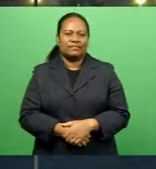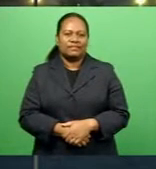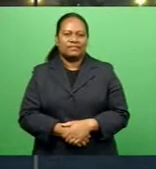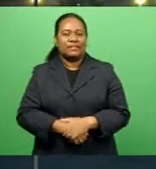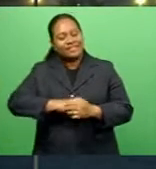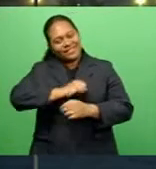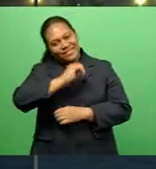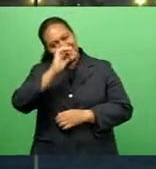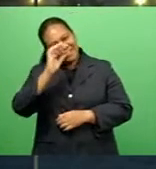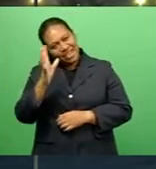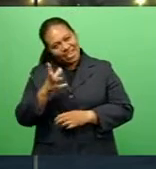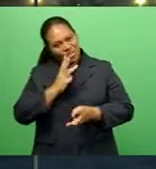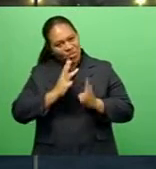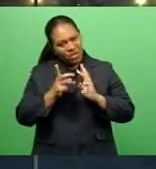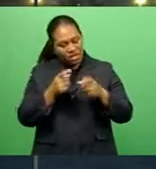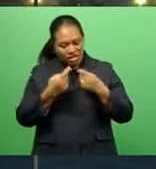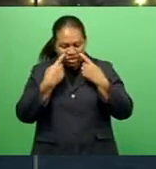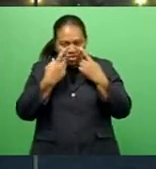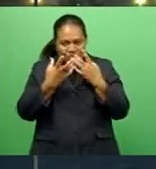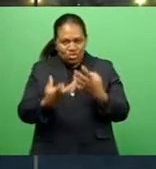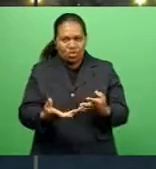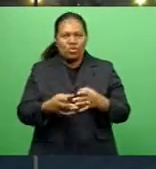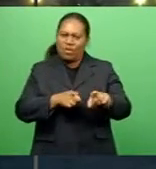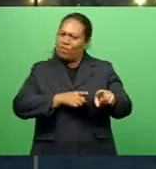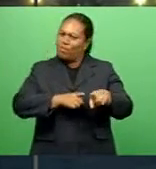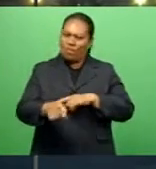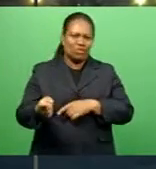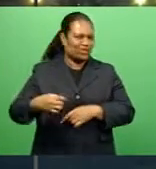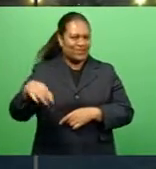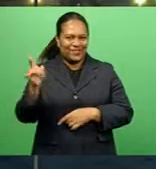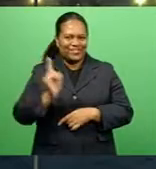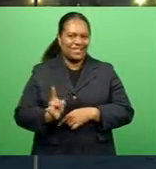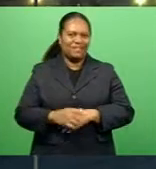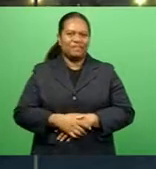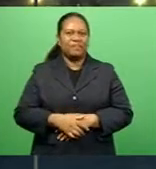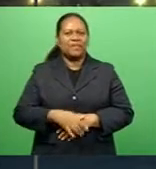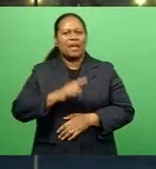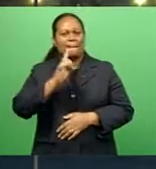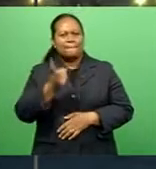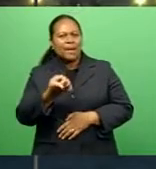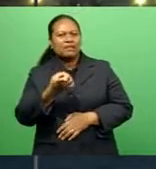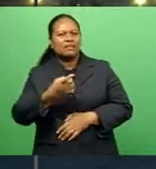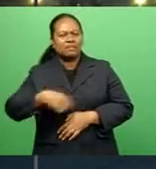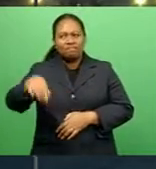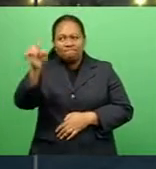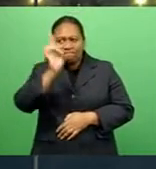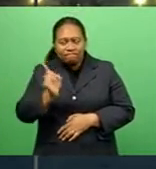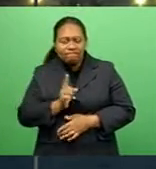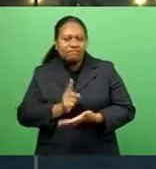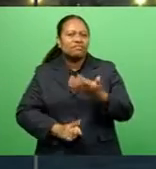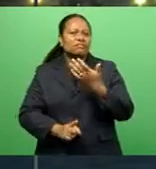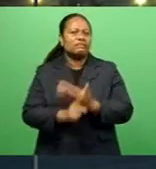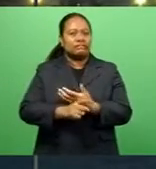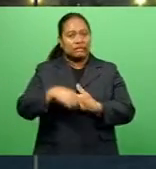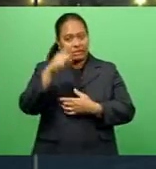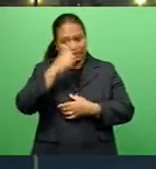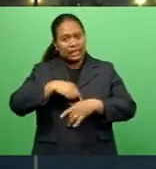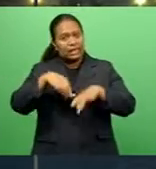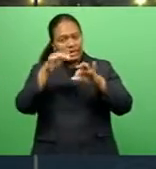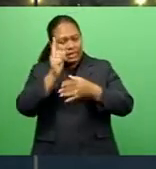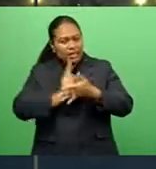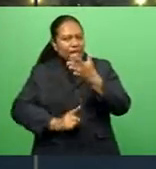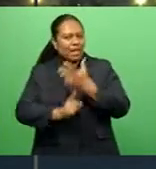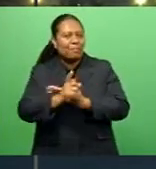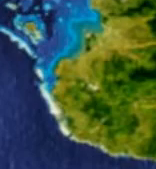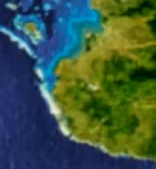Fine weather prevailed over most parts of the country today. However, isolated thunderstorms with possible heavy falls mostly in